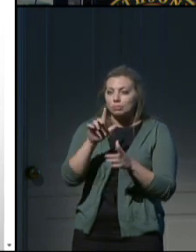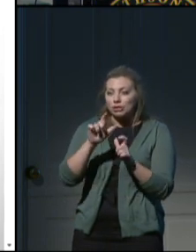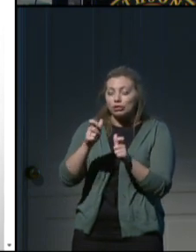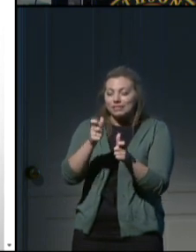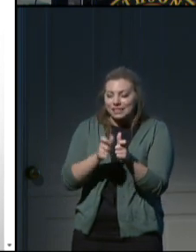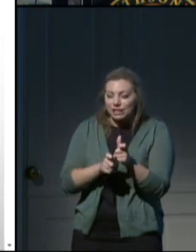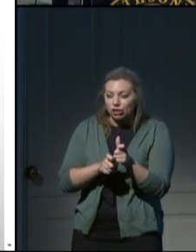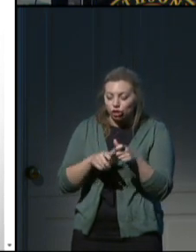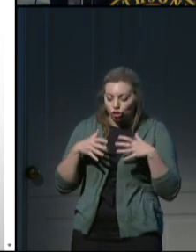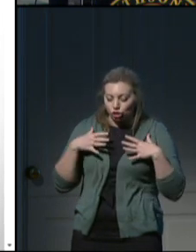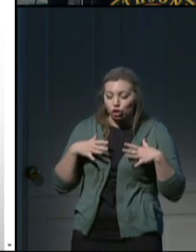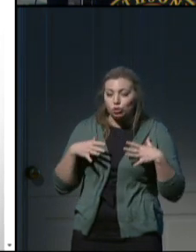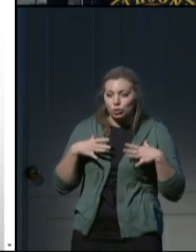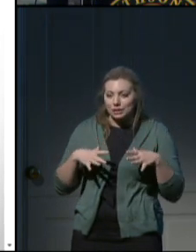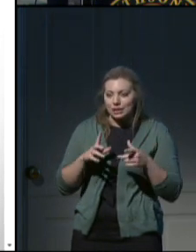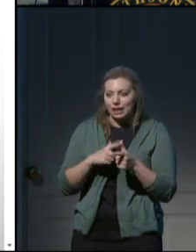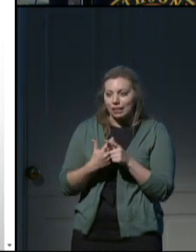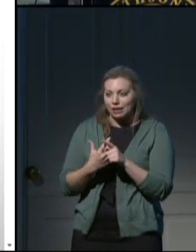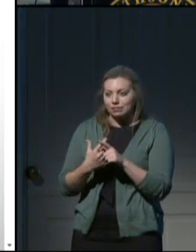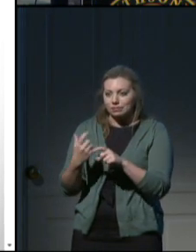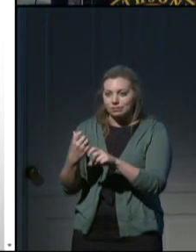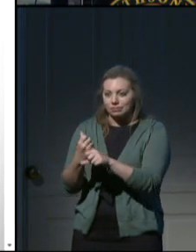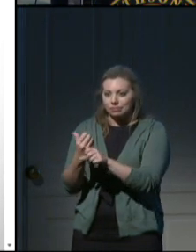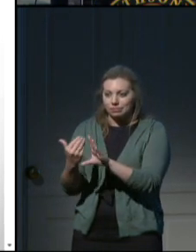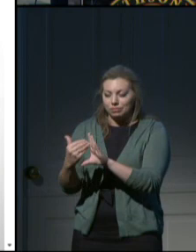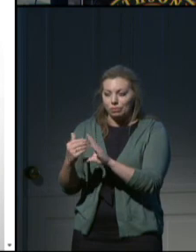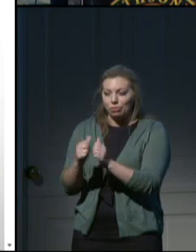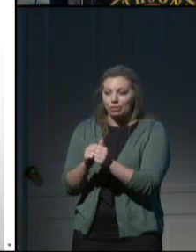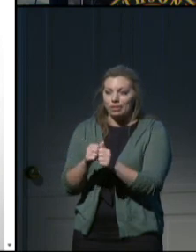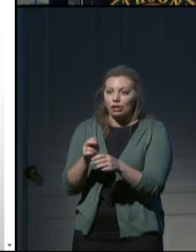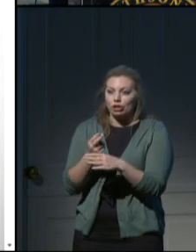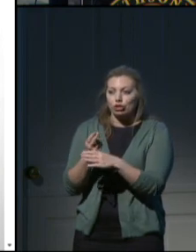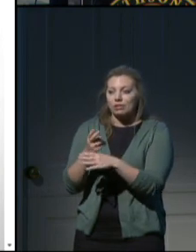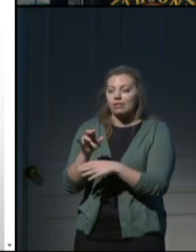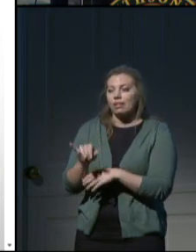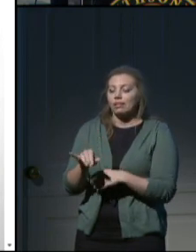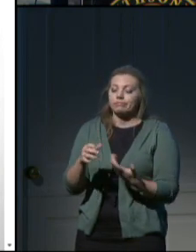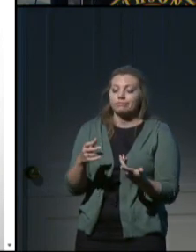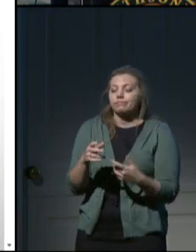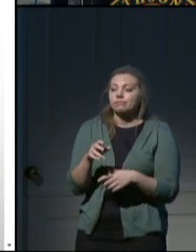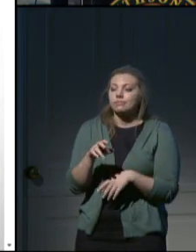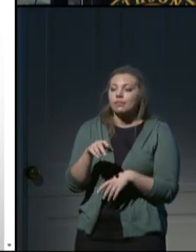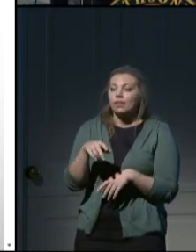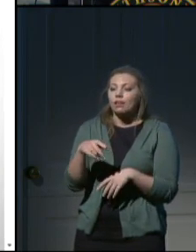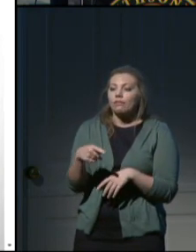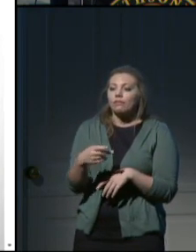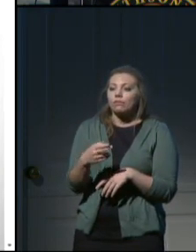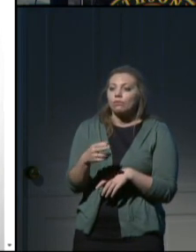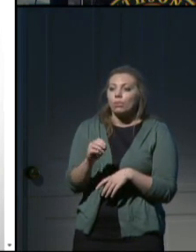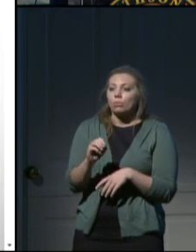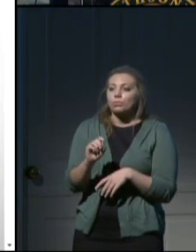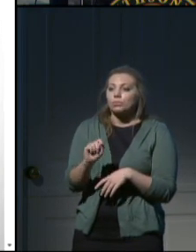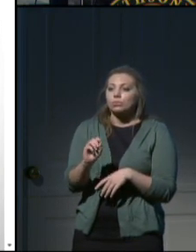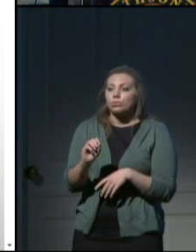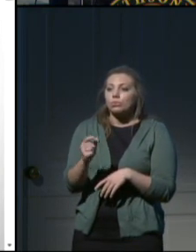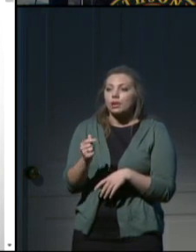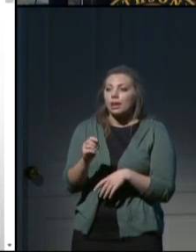suits and then reconstructed them with the usual photogrammetry techniques. And then